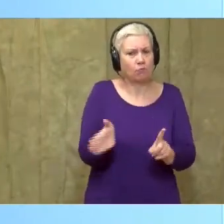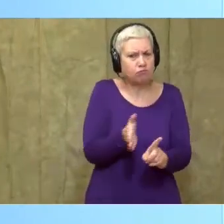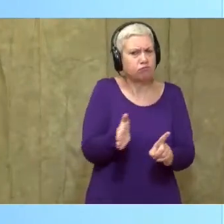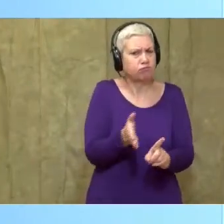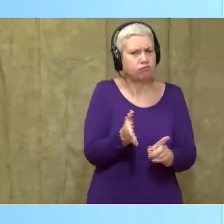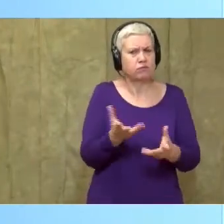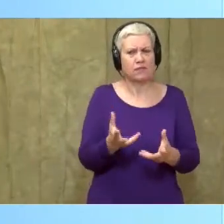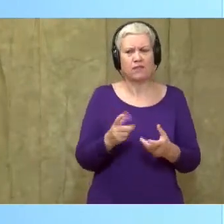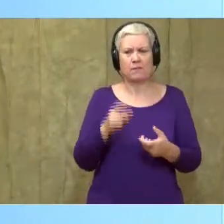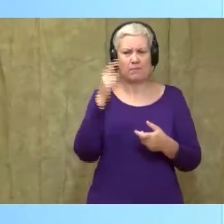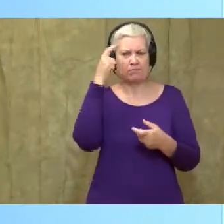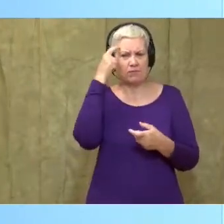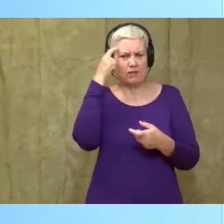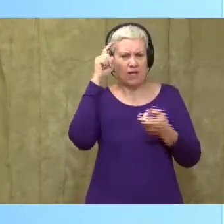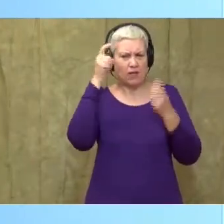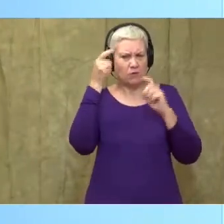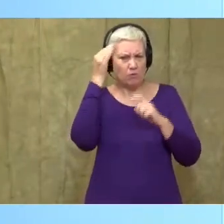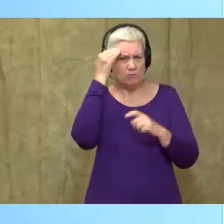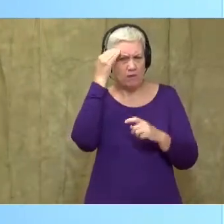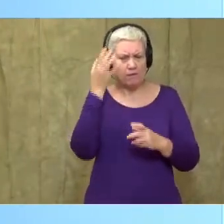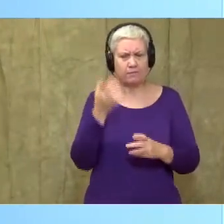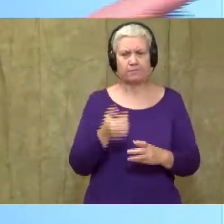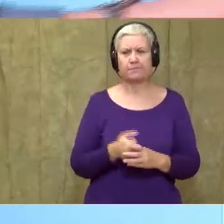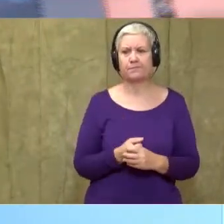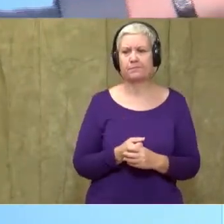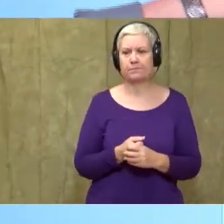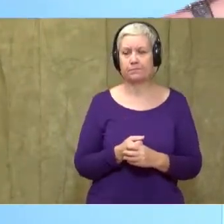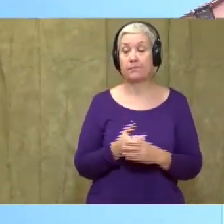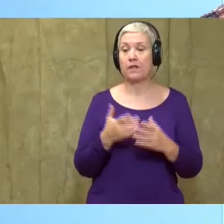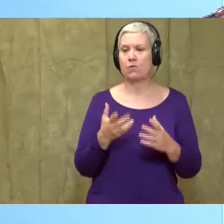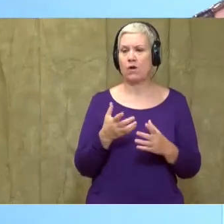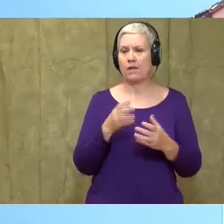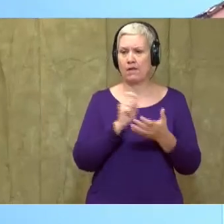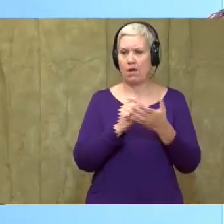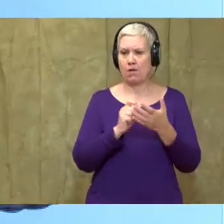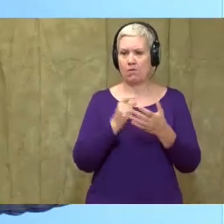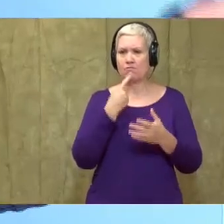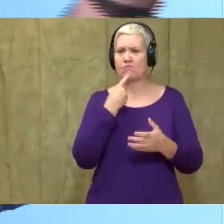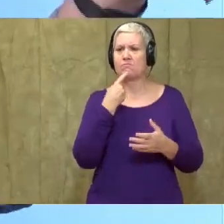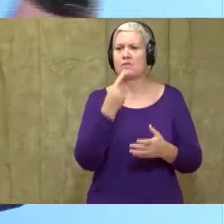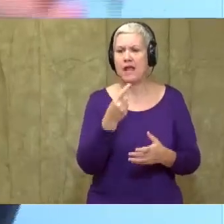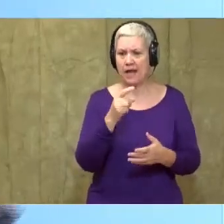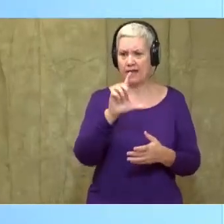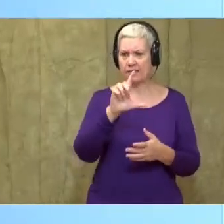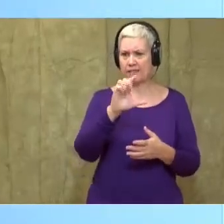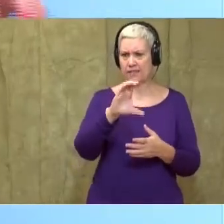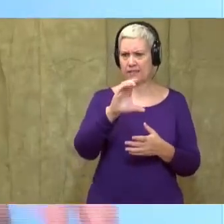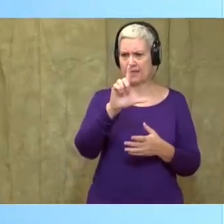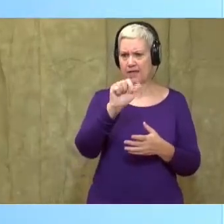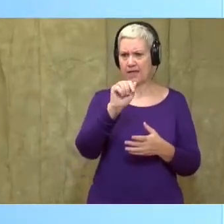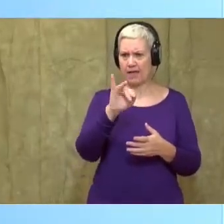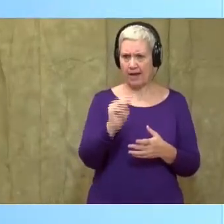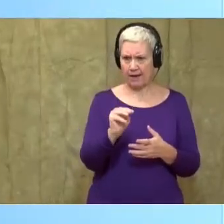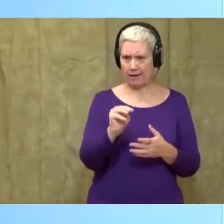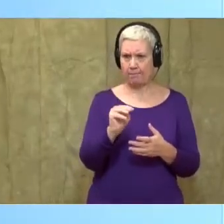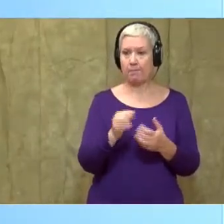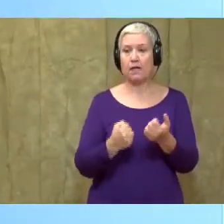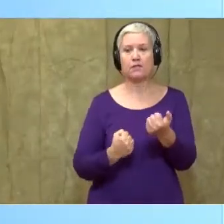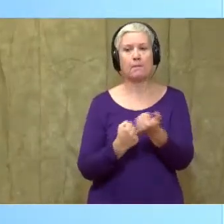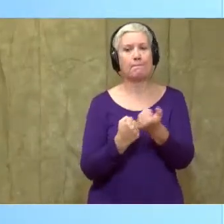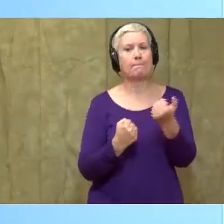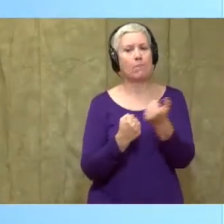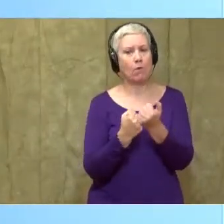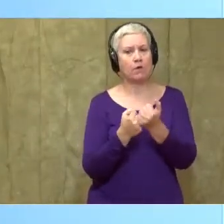along those same lines, where an author states a claim and he or she is backing it up with